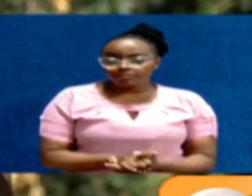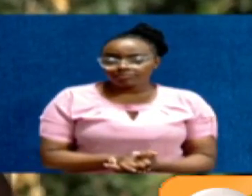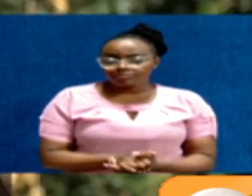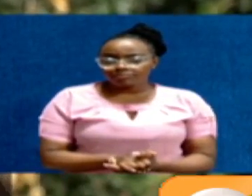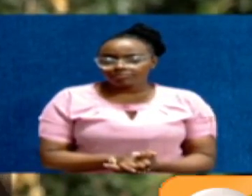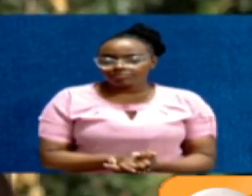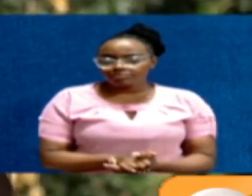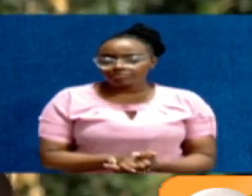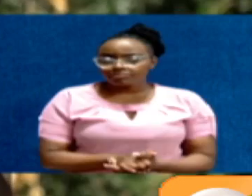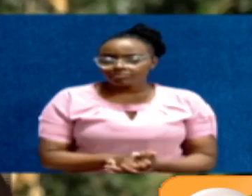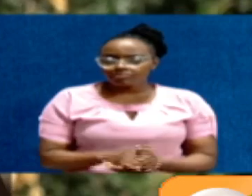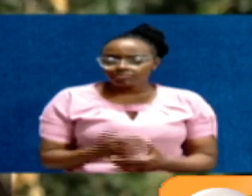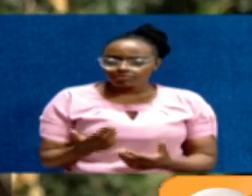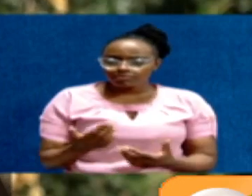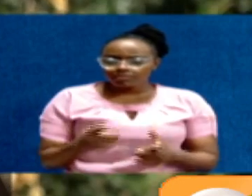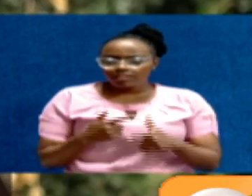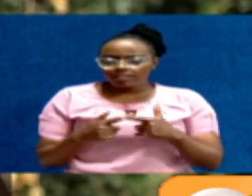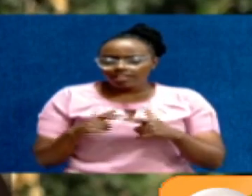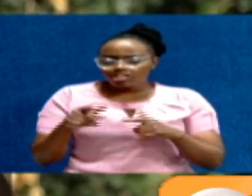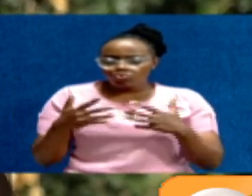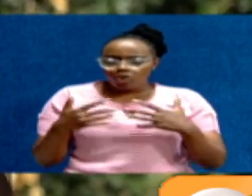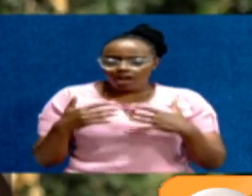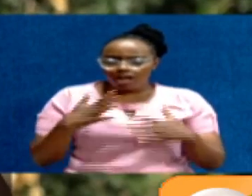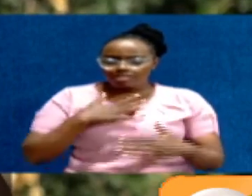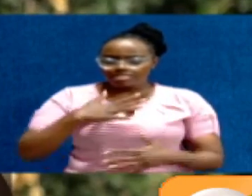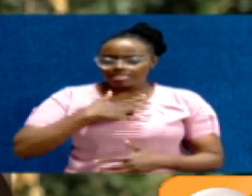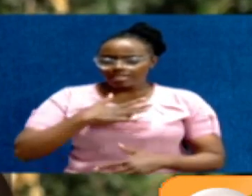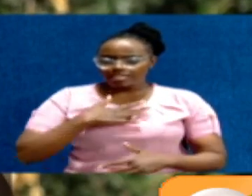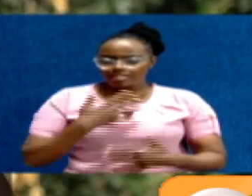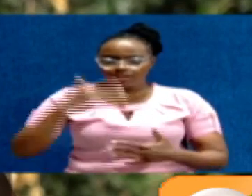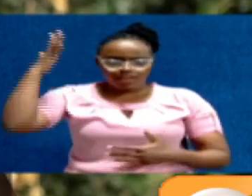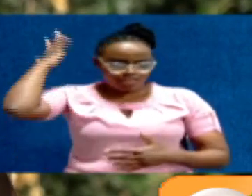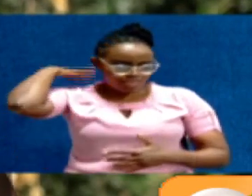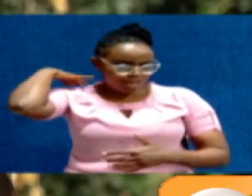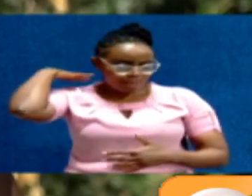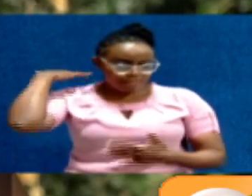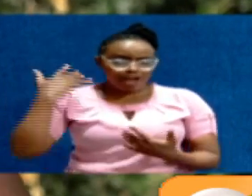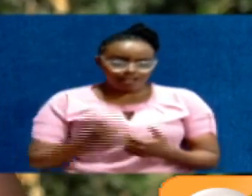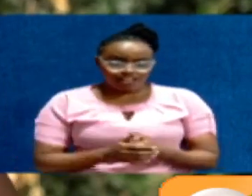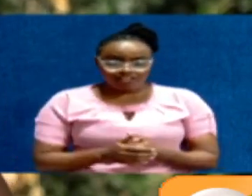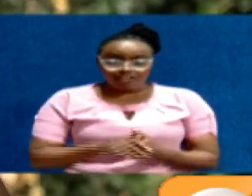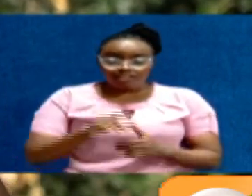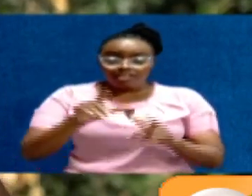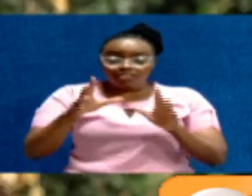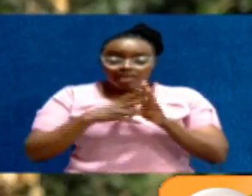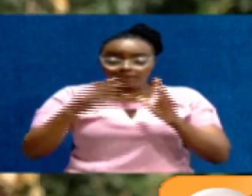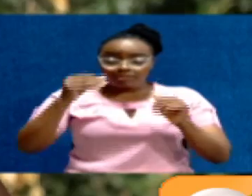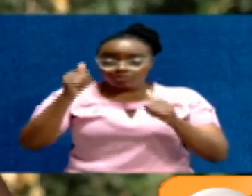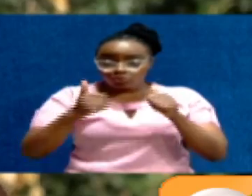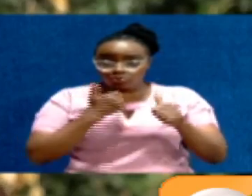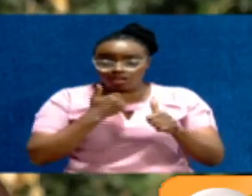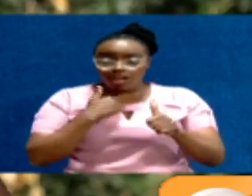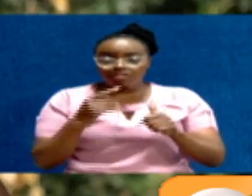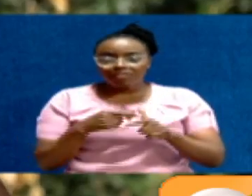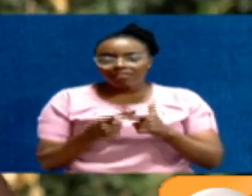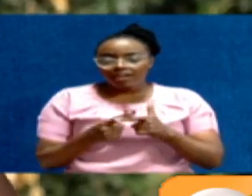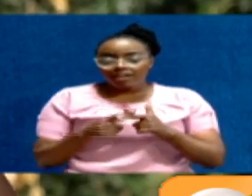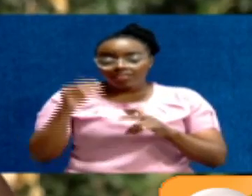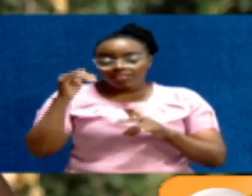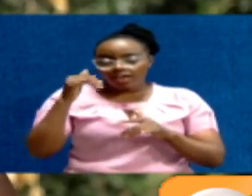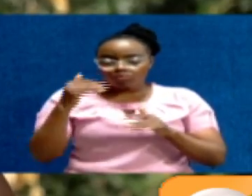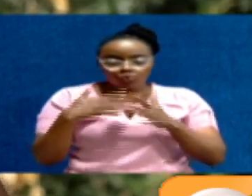mfupa yako iliachana hivi. Hii ya mkongo. Ile picha tulipika huko.